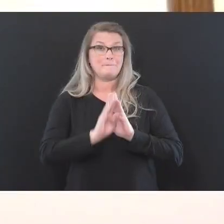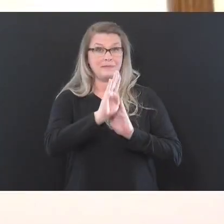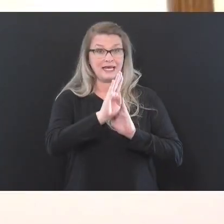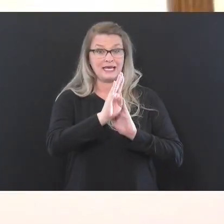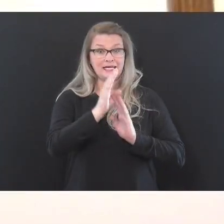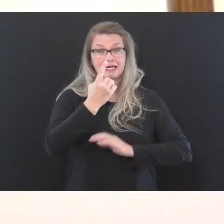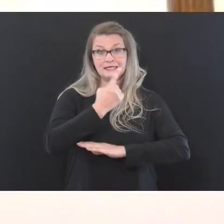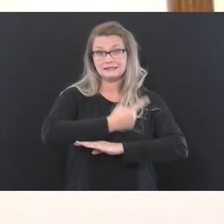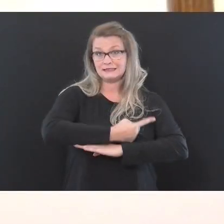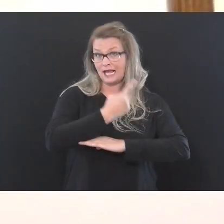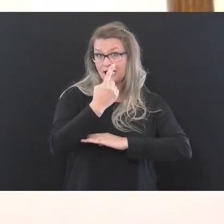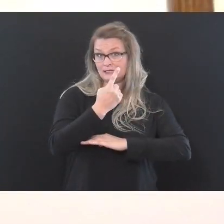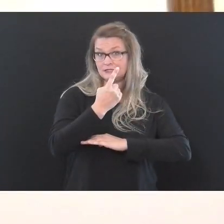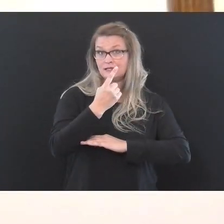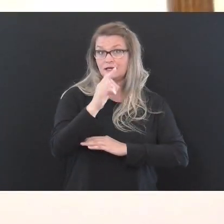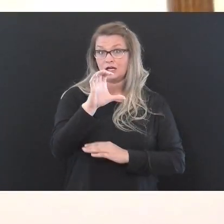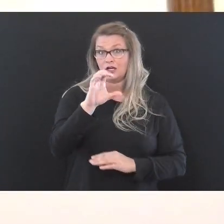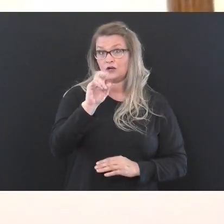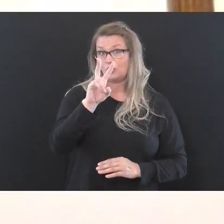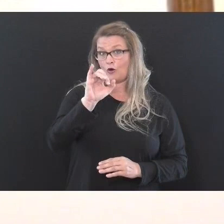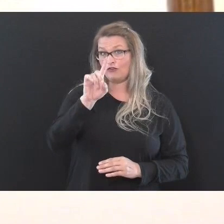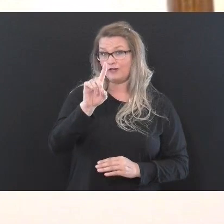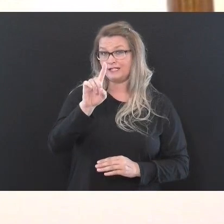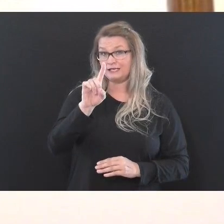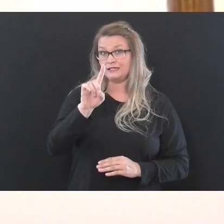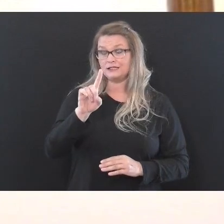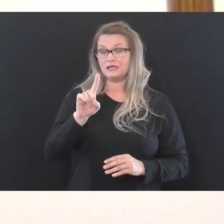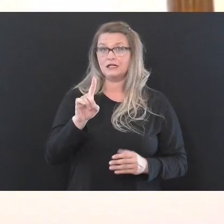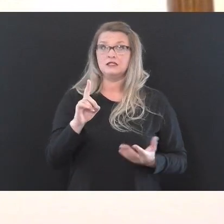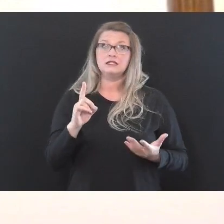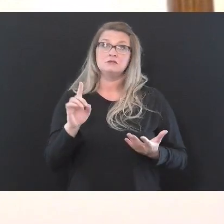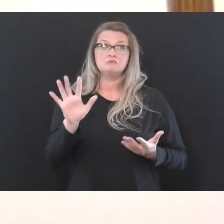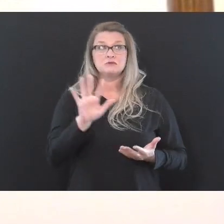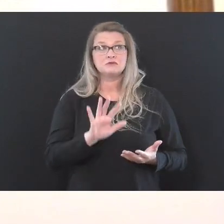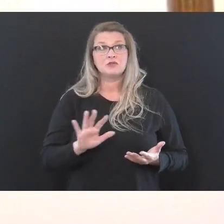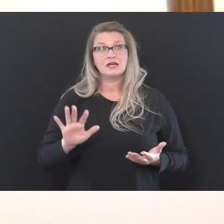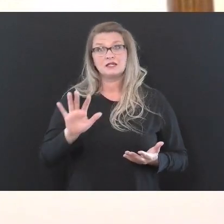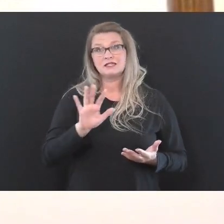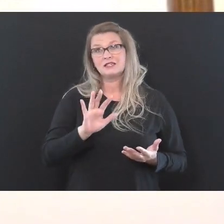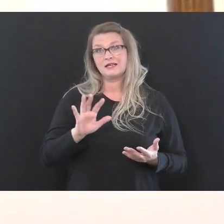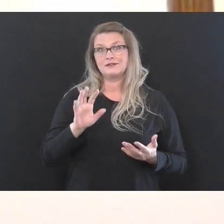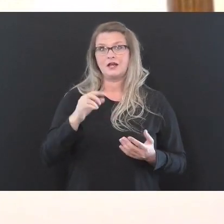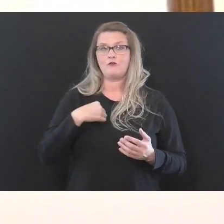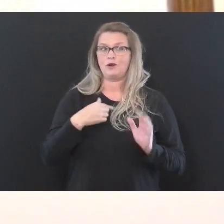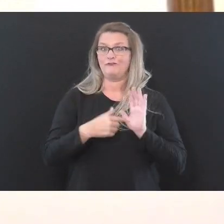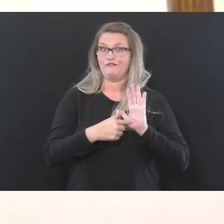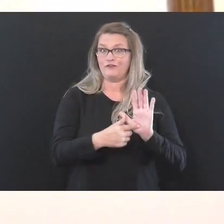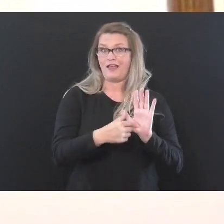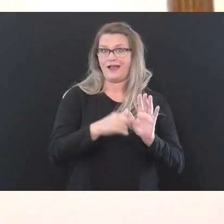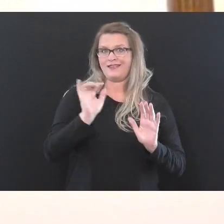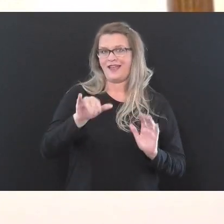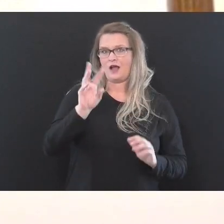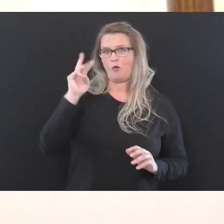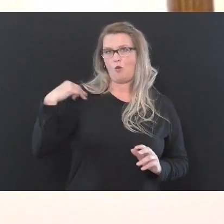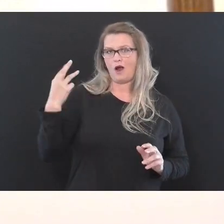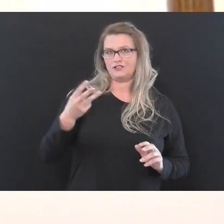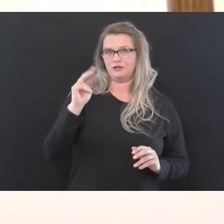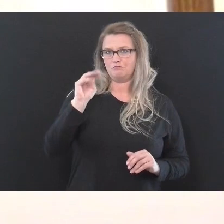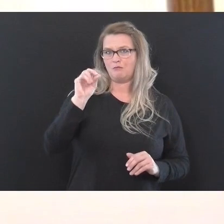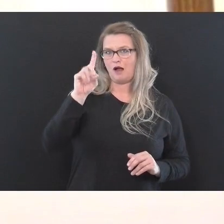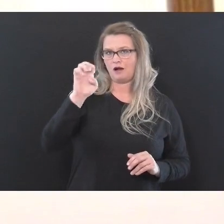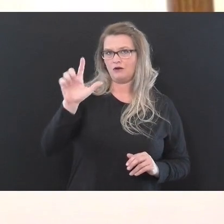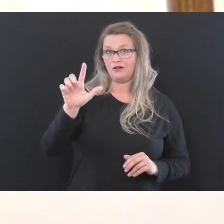the COVID surge is predicted by at least the University of Washington model to be on April